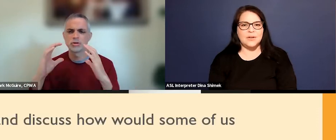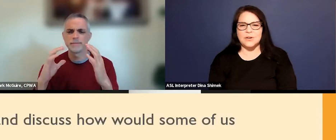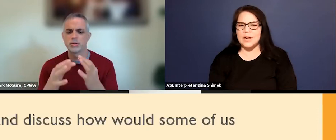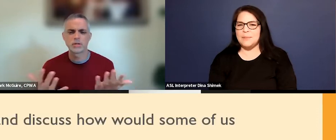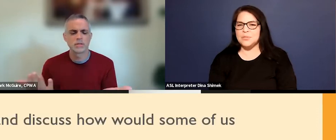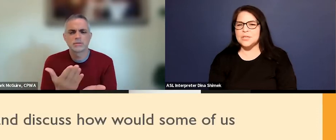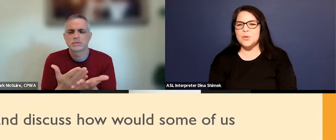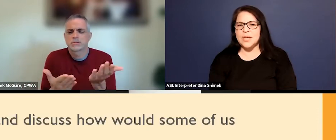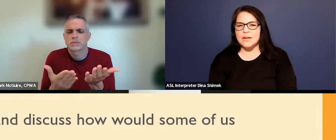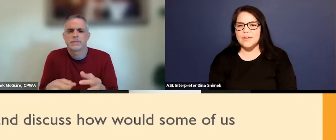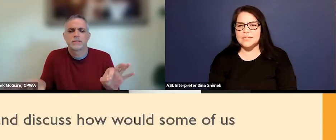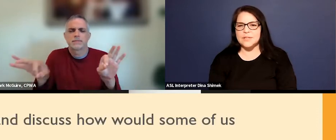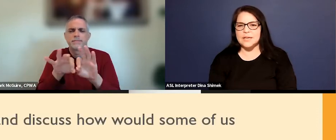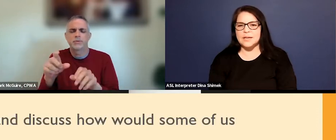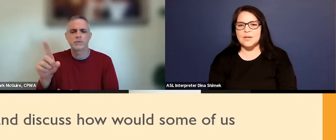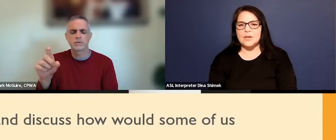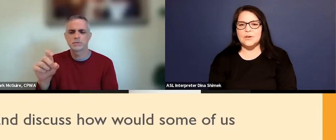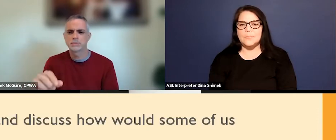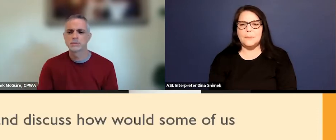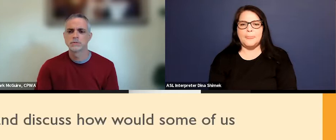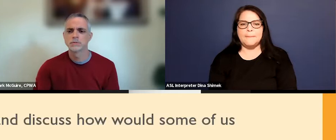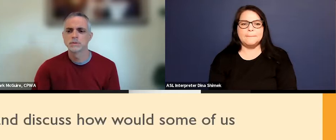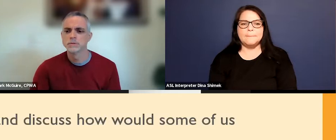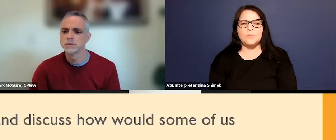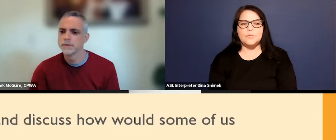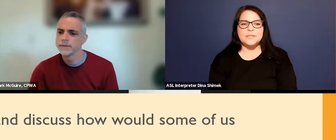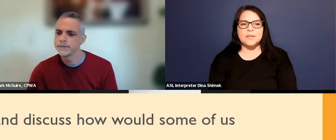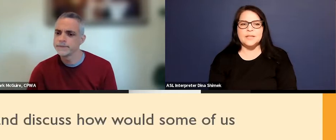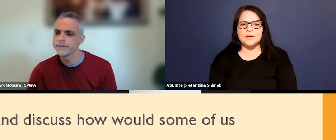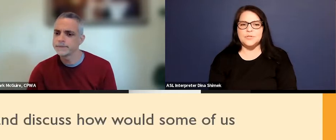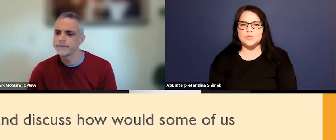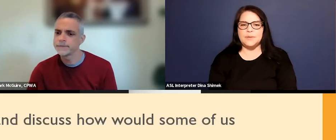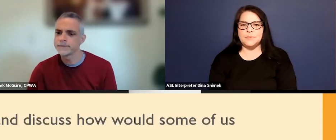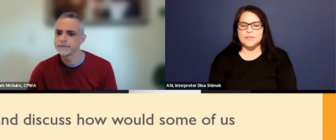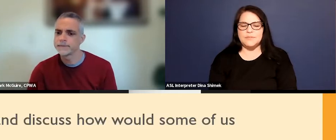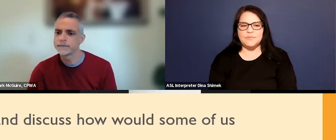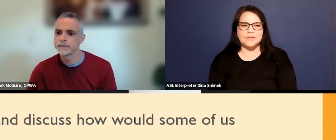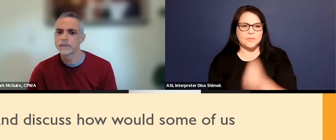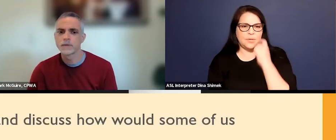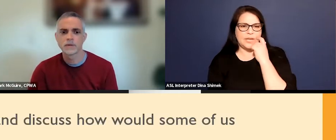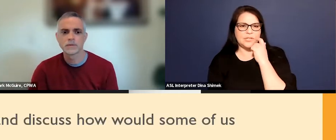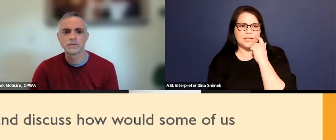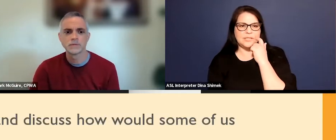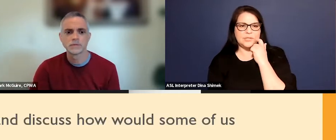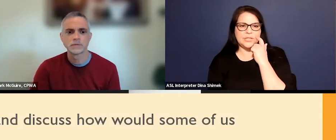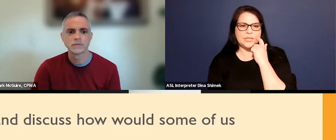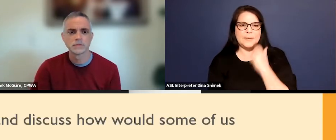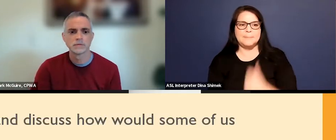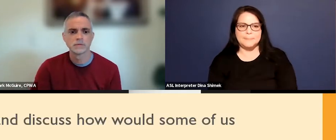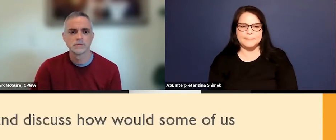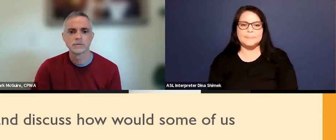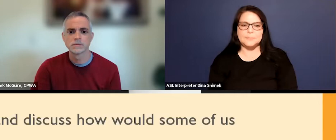loud and you're not able to communicate effectively. What is something that you would do to be able to have effective communication in that